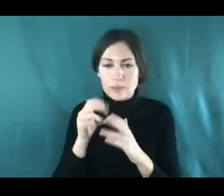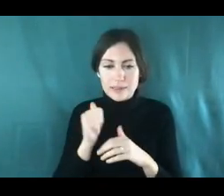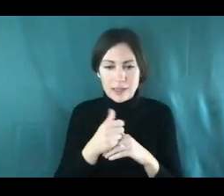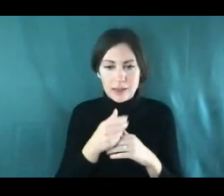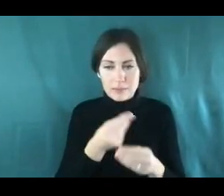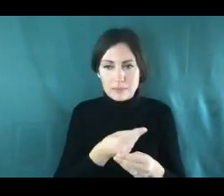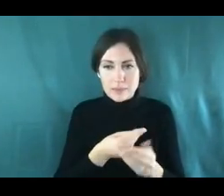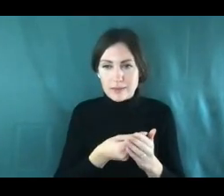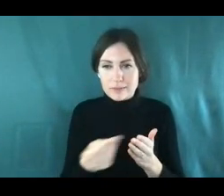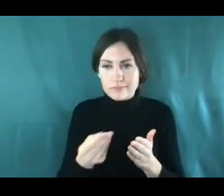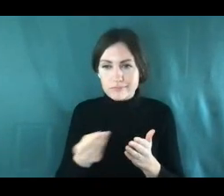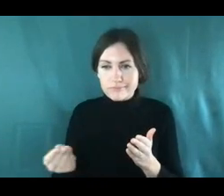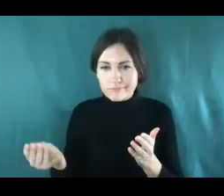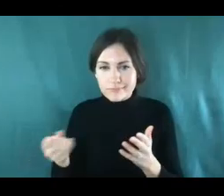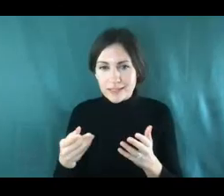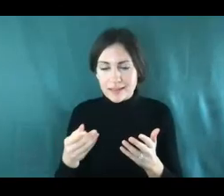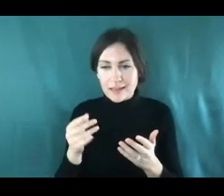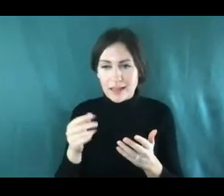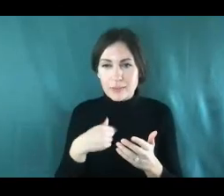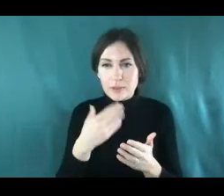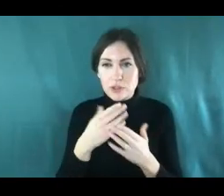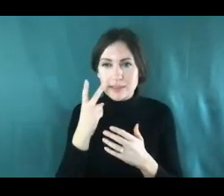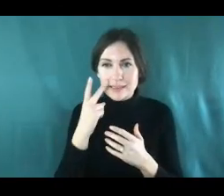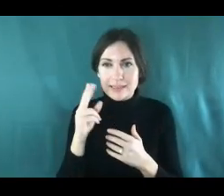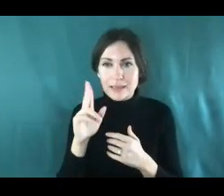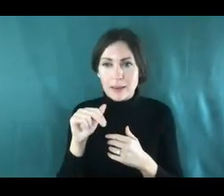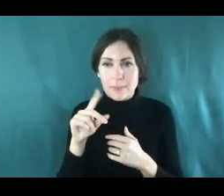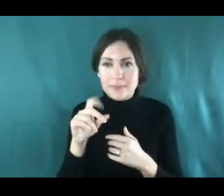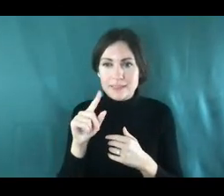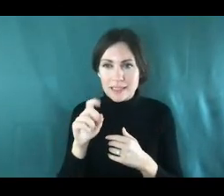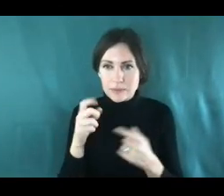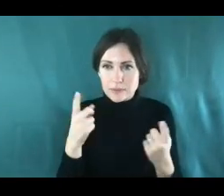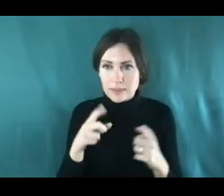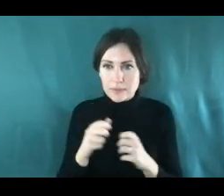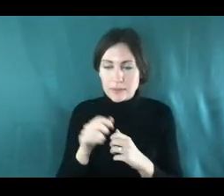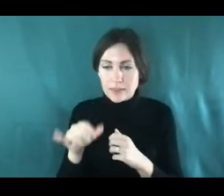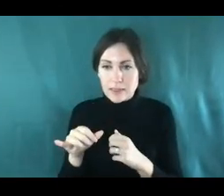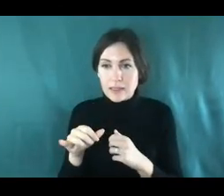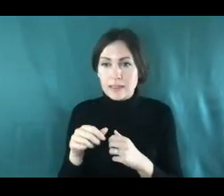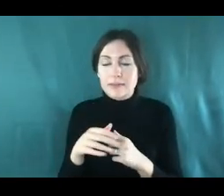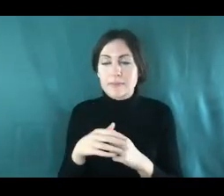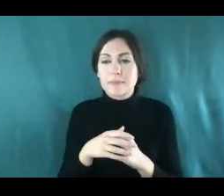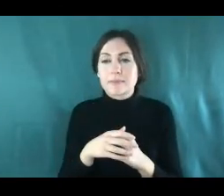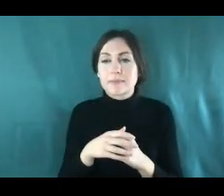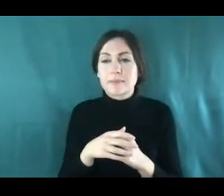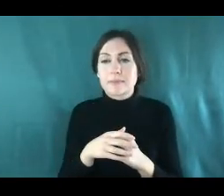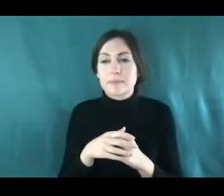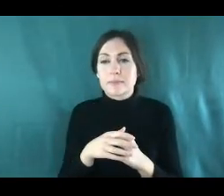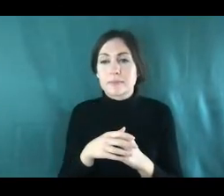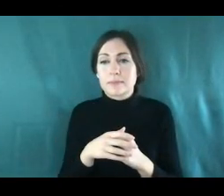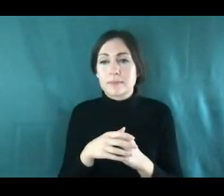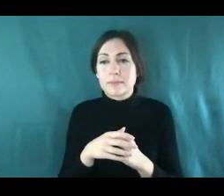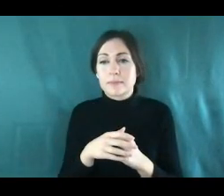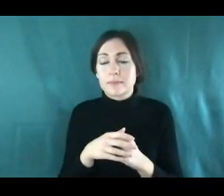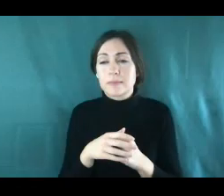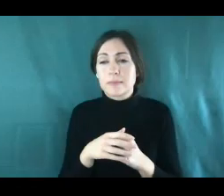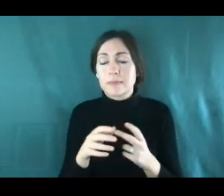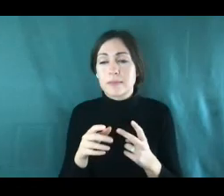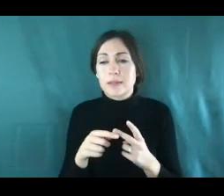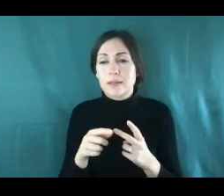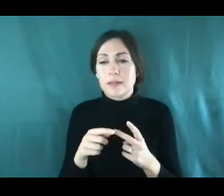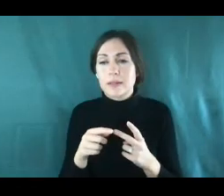what would be good is to see an update on what's happening there. And then, I would just say this